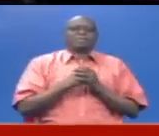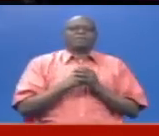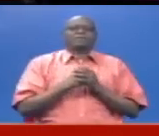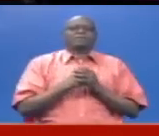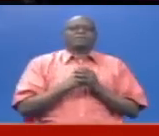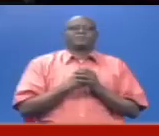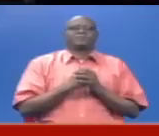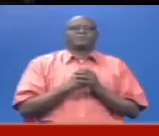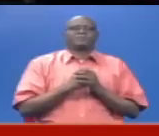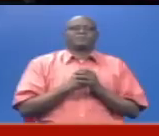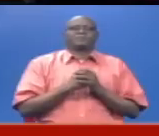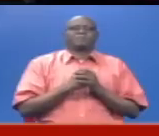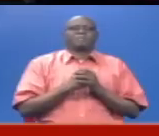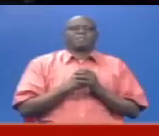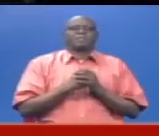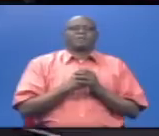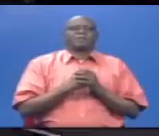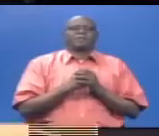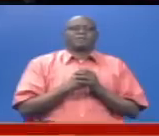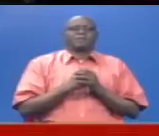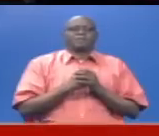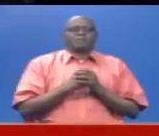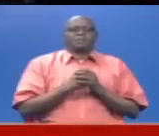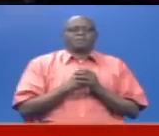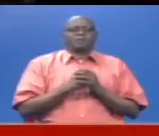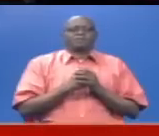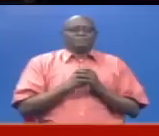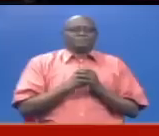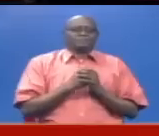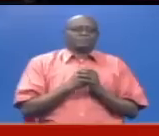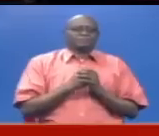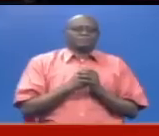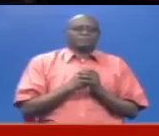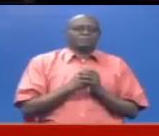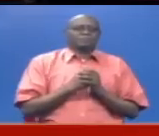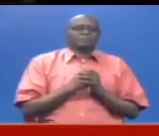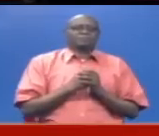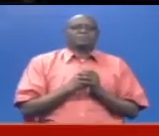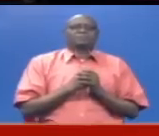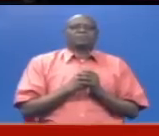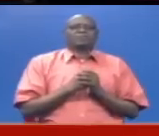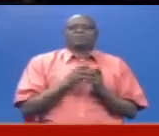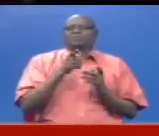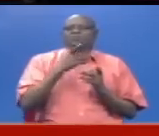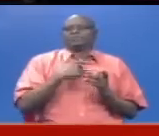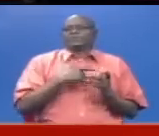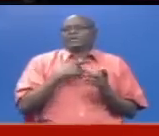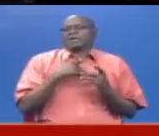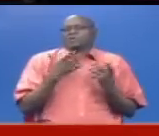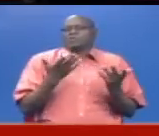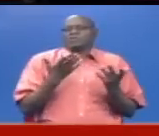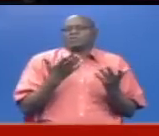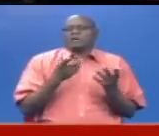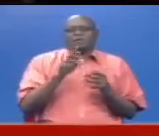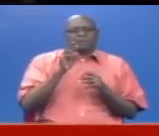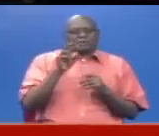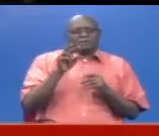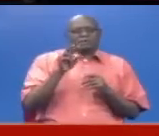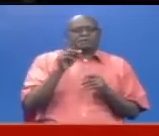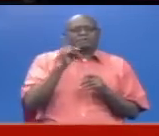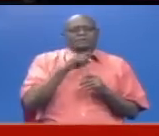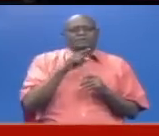So, you know, I'll start with you, Gabriel. I mean, does this what difference does it make? How did you have you seen this? News. Have